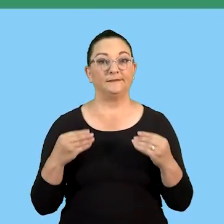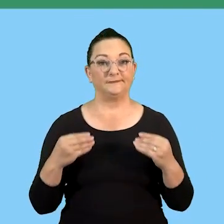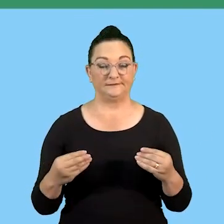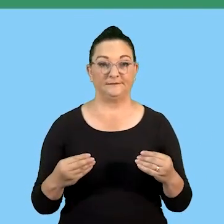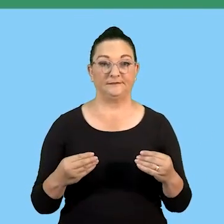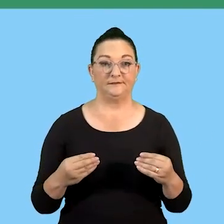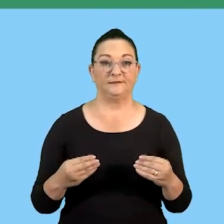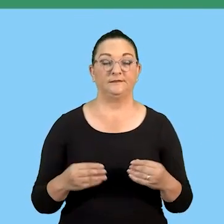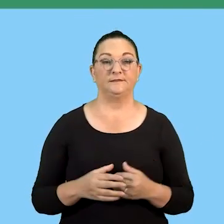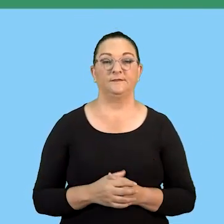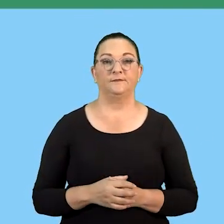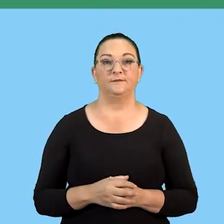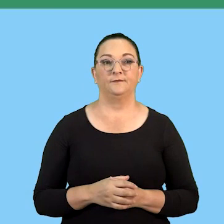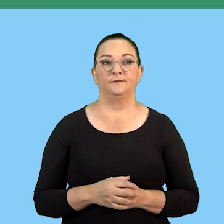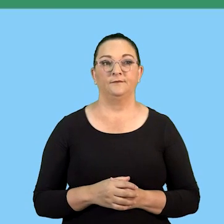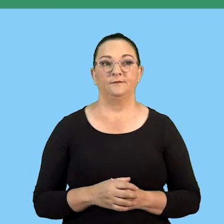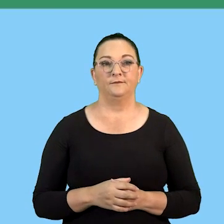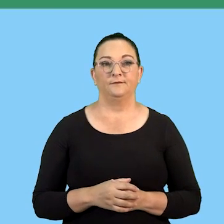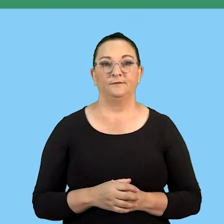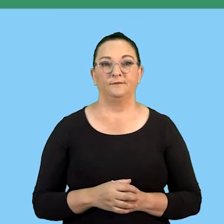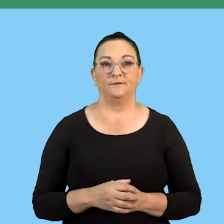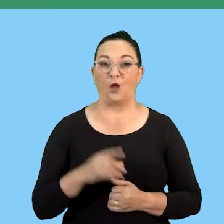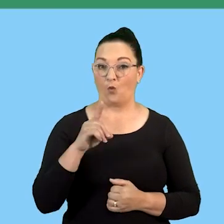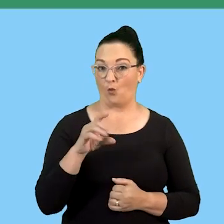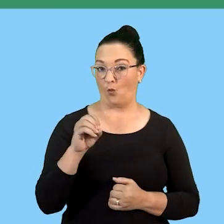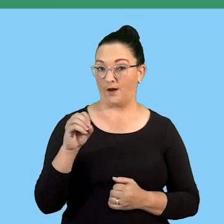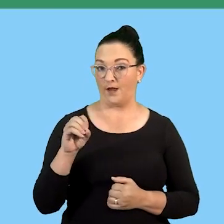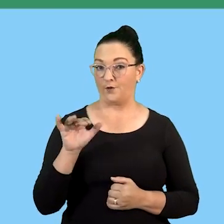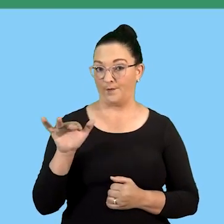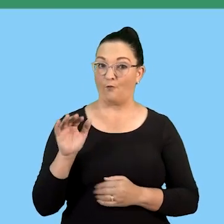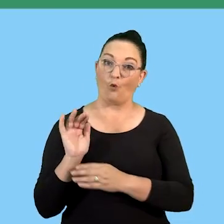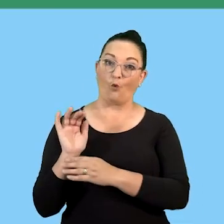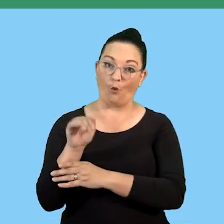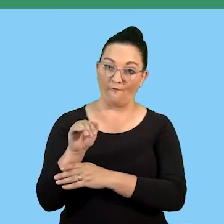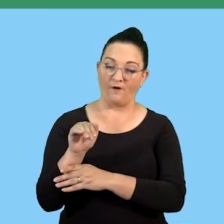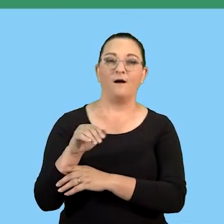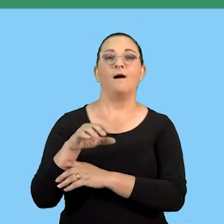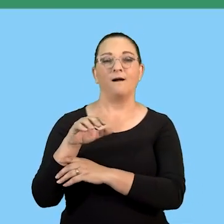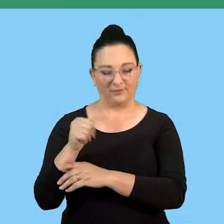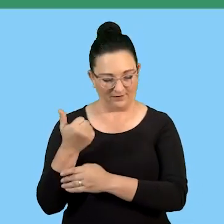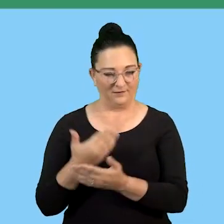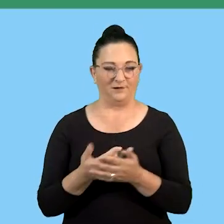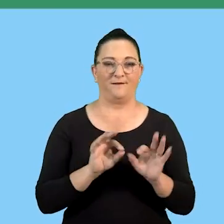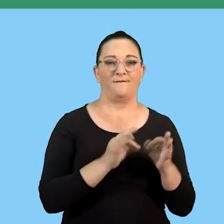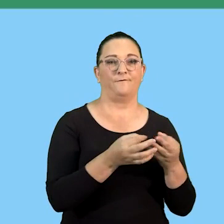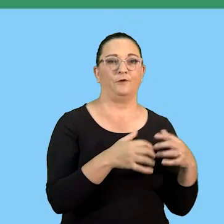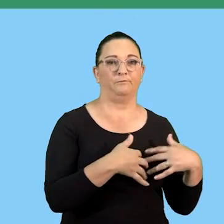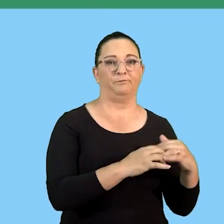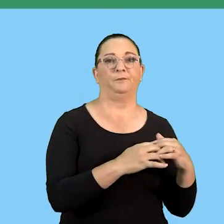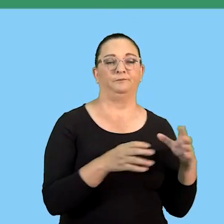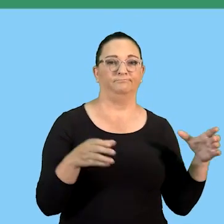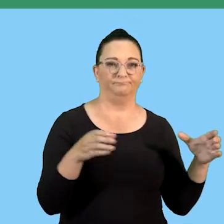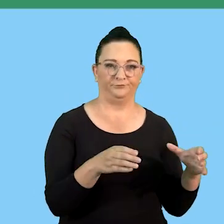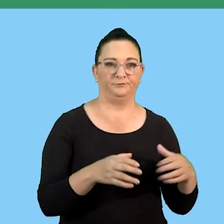that employs more than 100 people. So the minute the business employs more than 100 people, then we